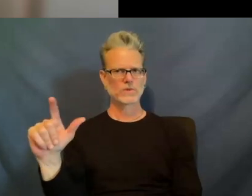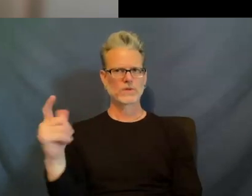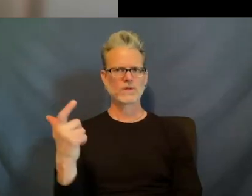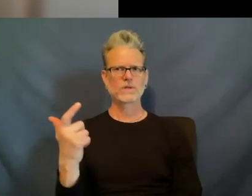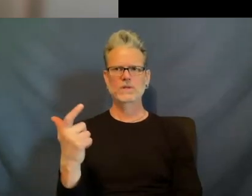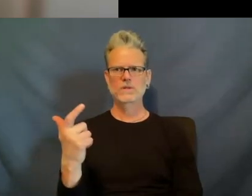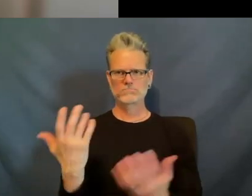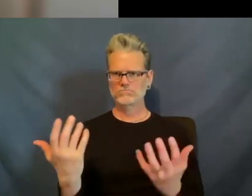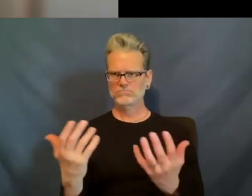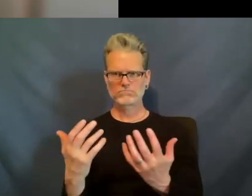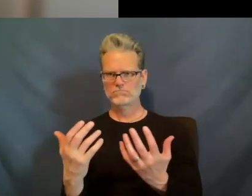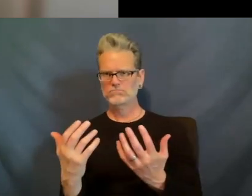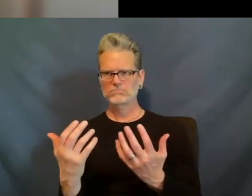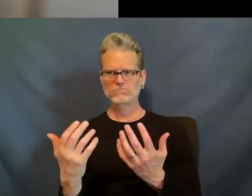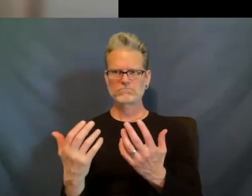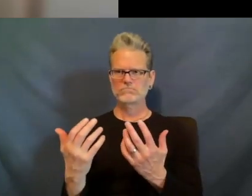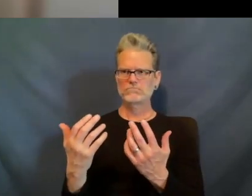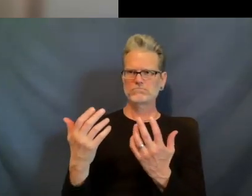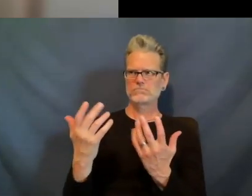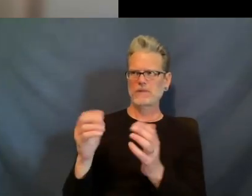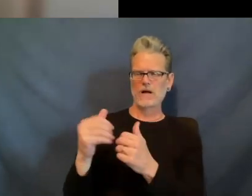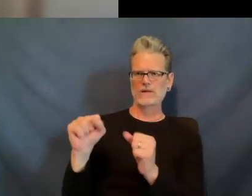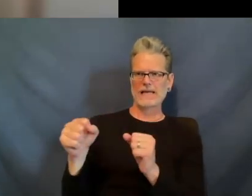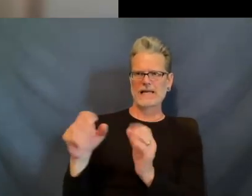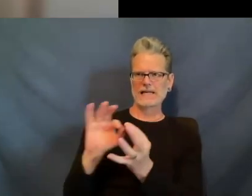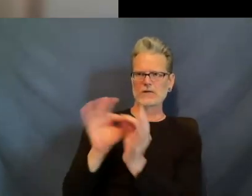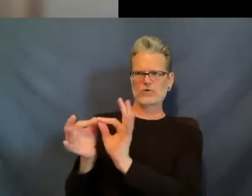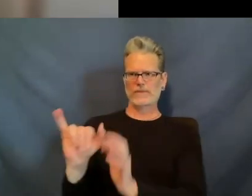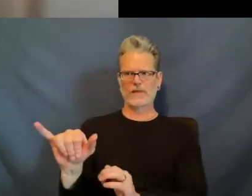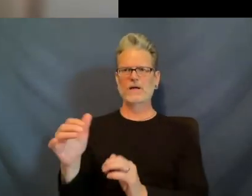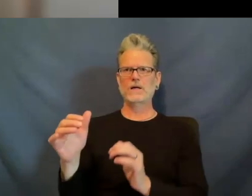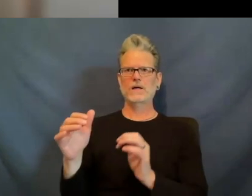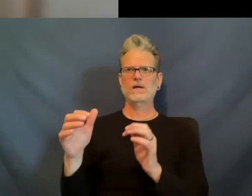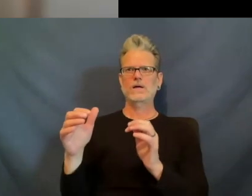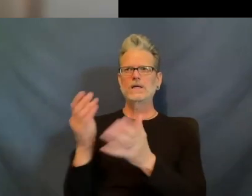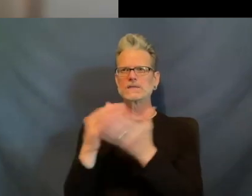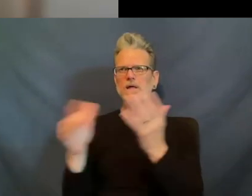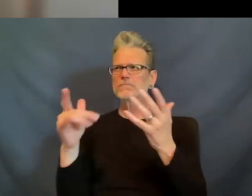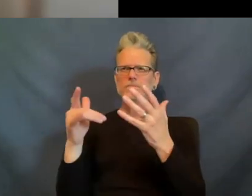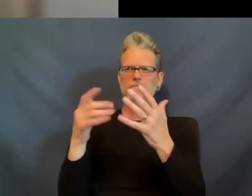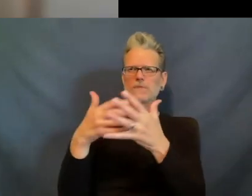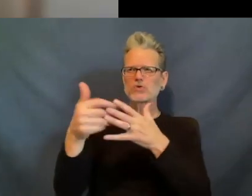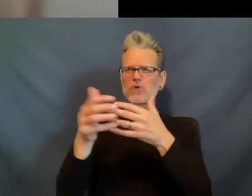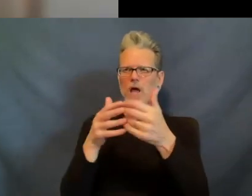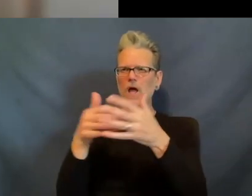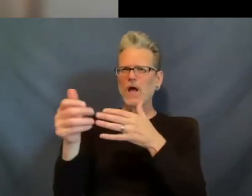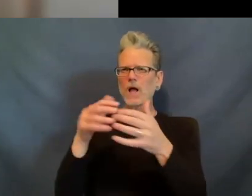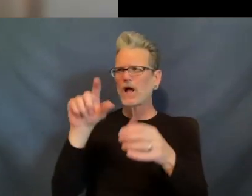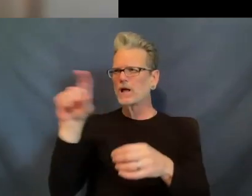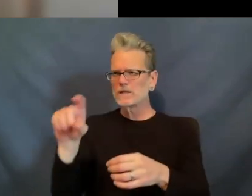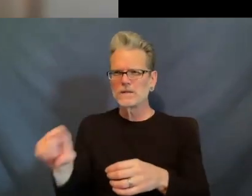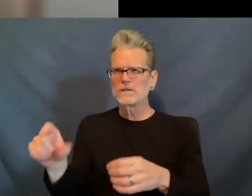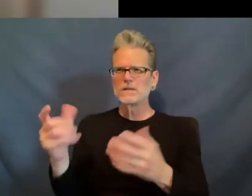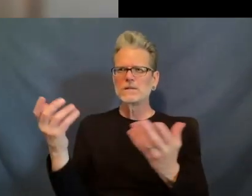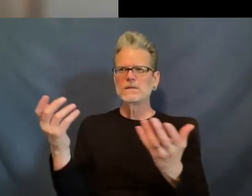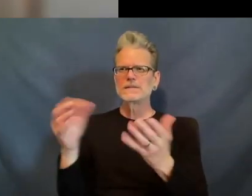that should be kind of interpreted and utilized. There's a lot of different grayed out census tracts. And if that